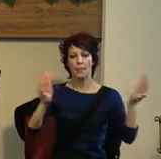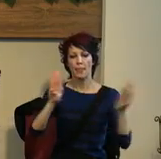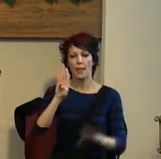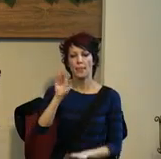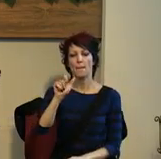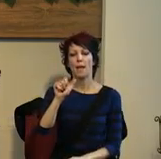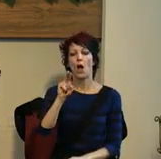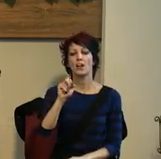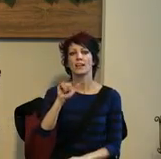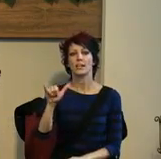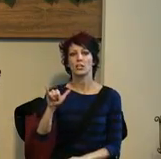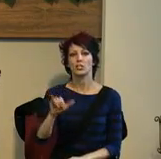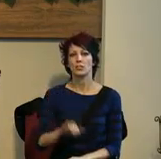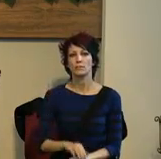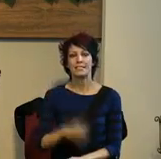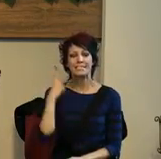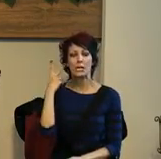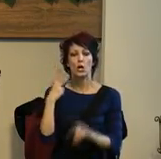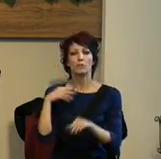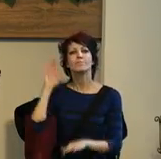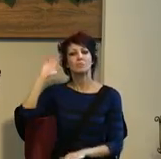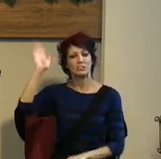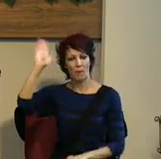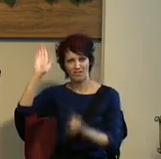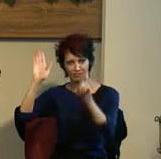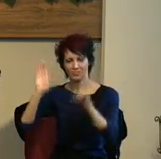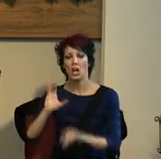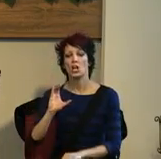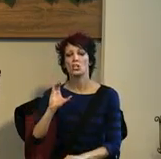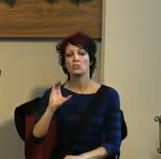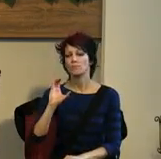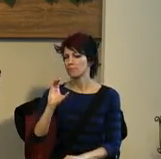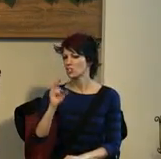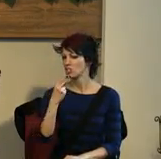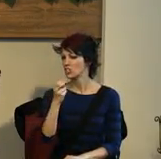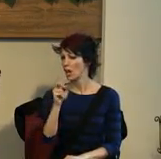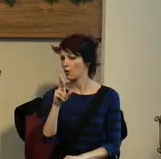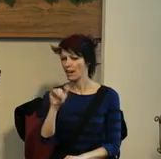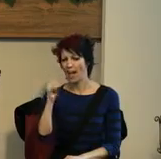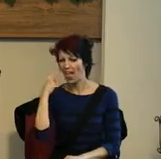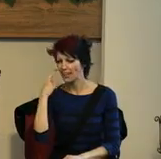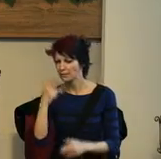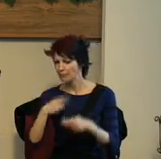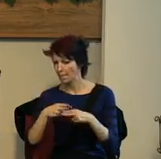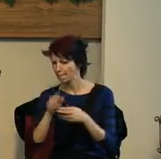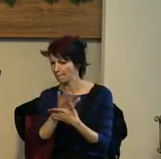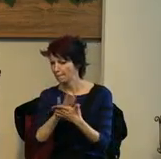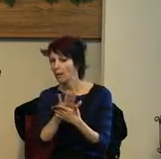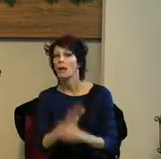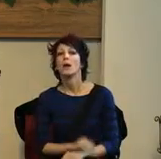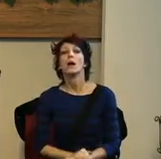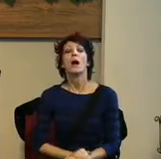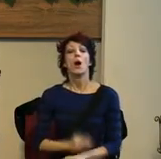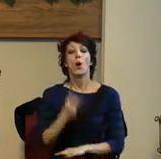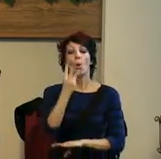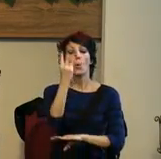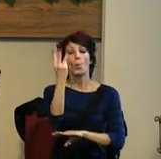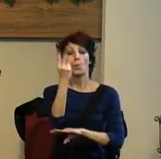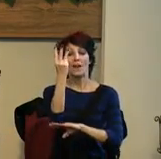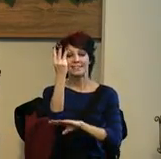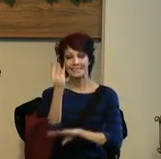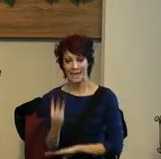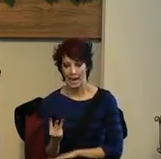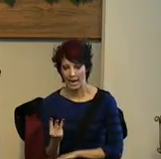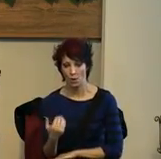Cherry uh we are just so so delighted that she is going to lead us in that Bible study program on Wednesday evenings of course we have our